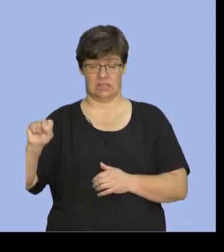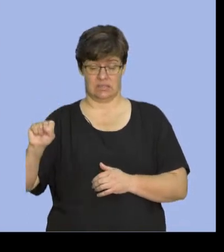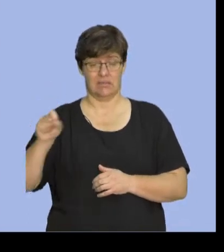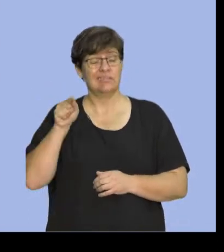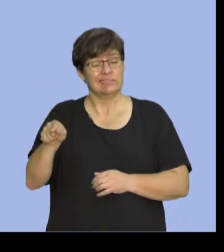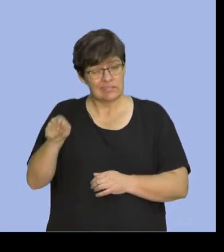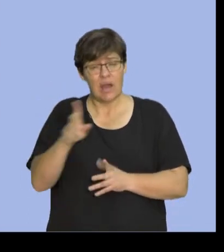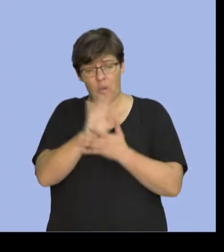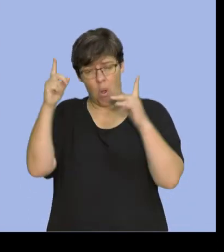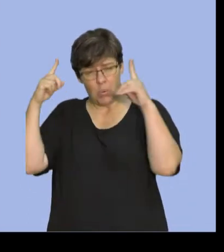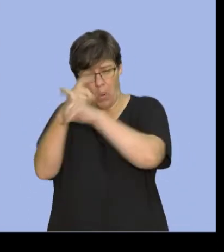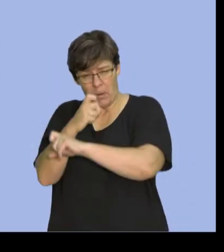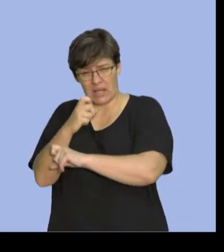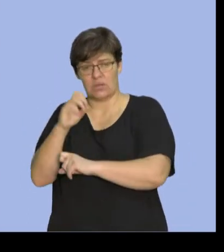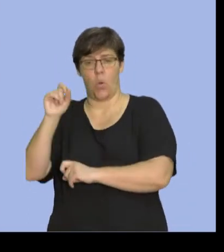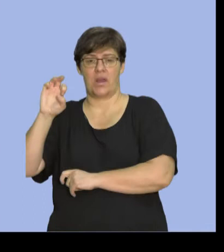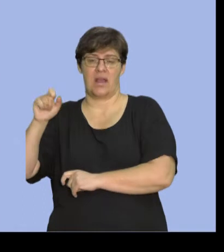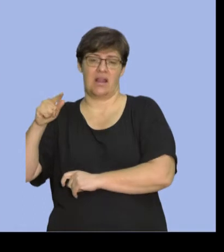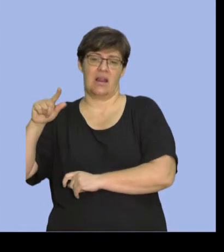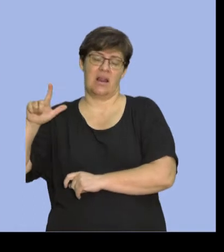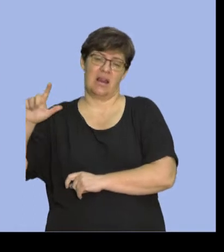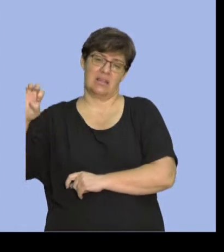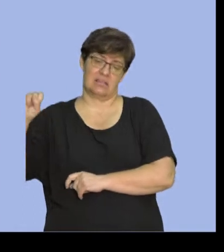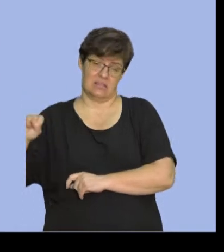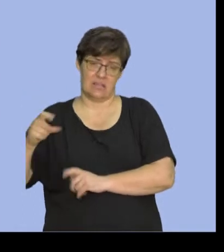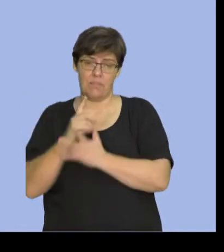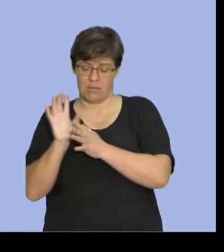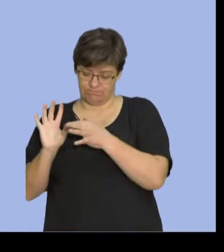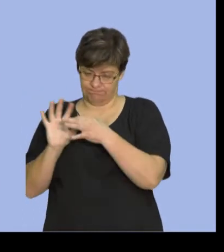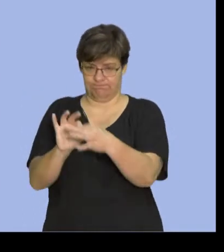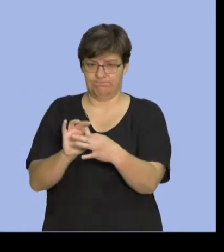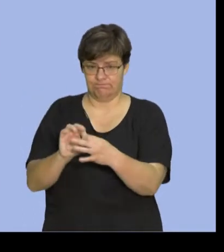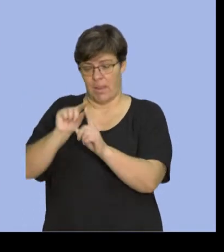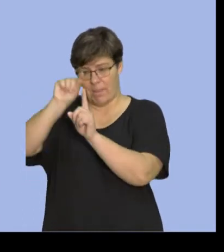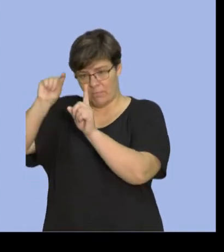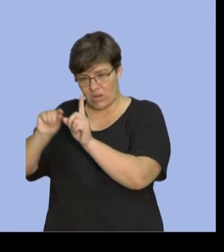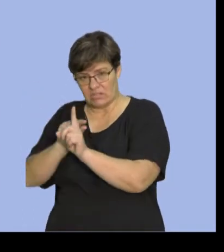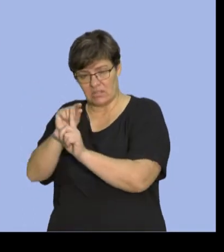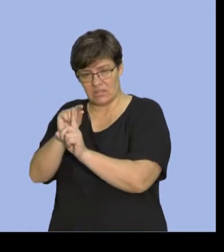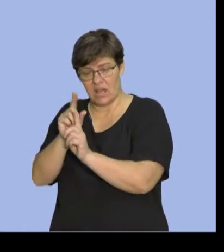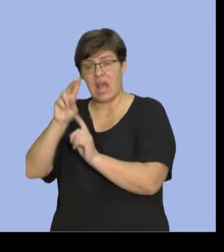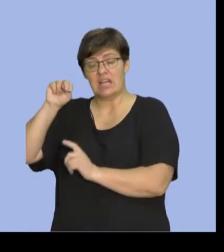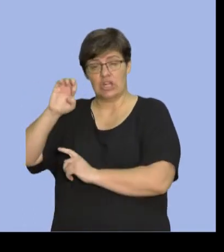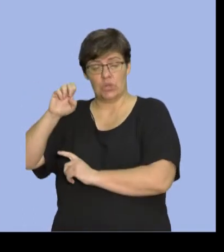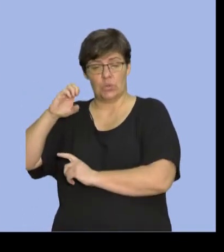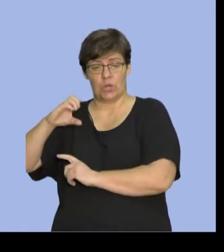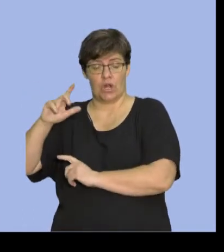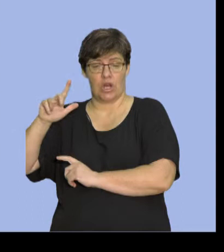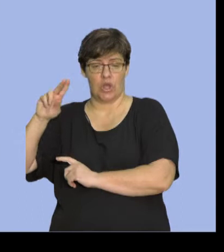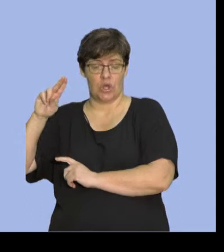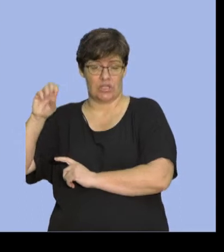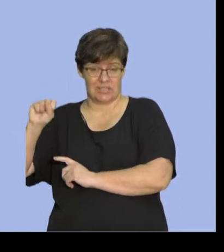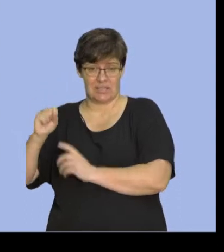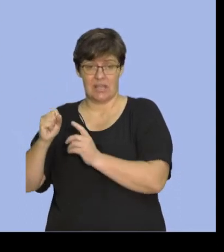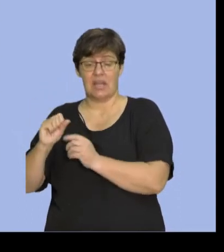complex organelles that are bound with a membrane, and so they have a defined nucleus which has genetic material